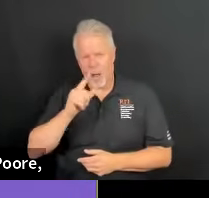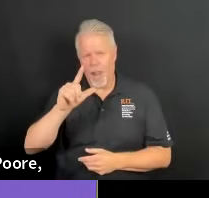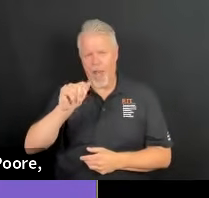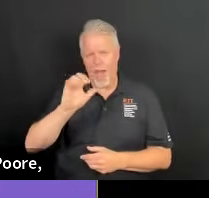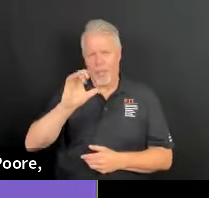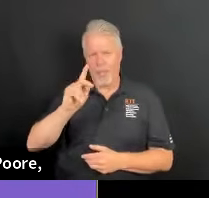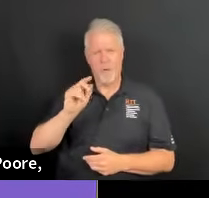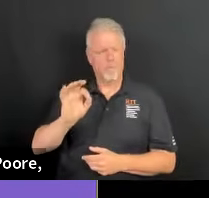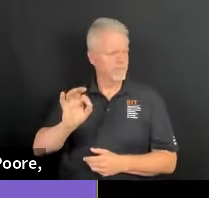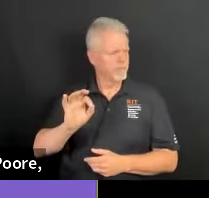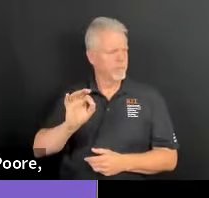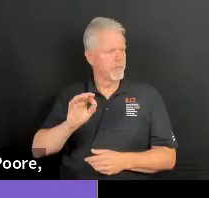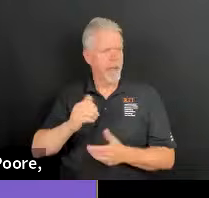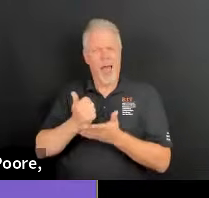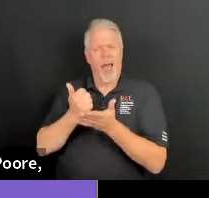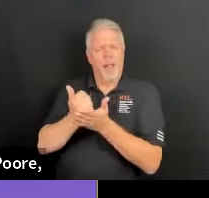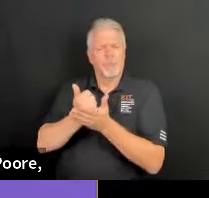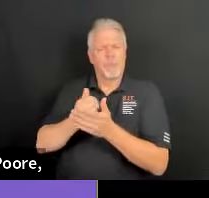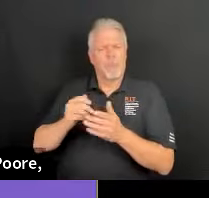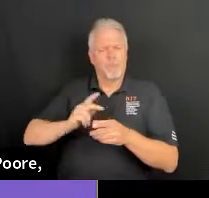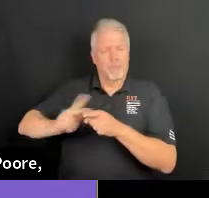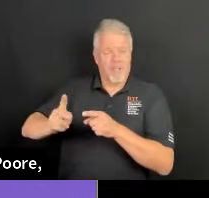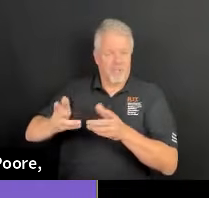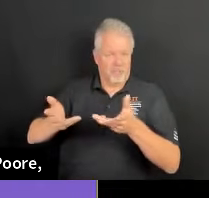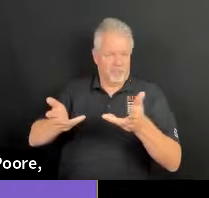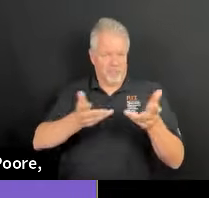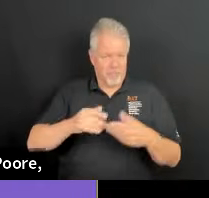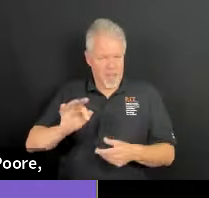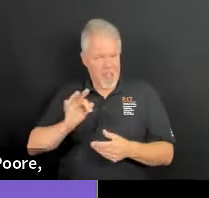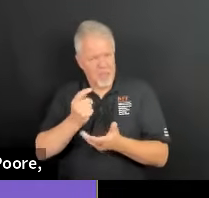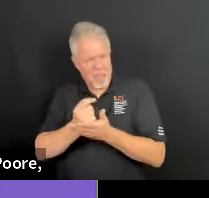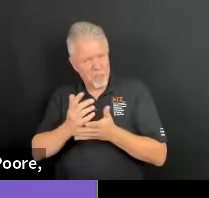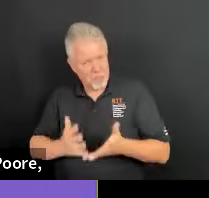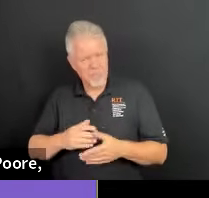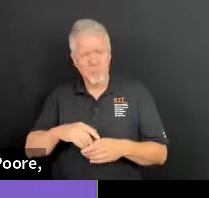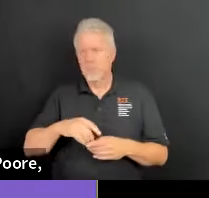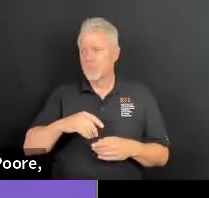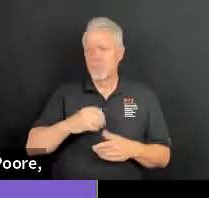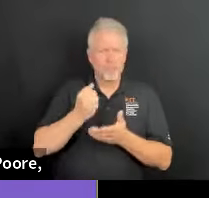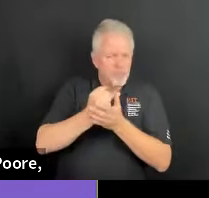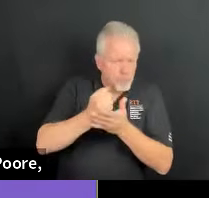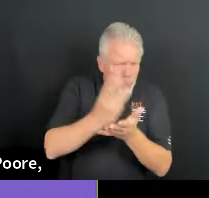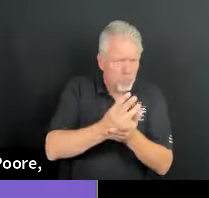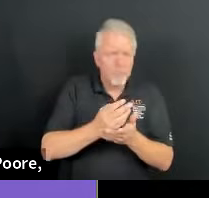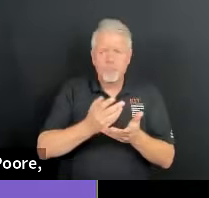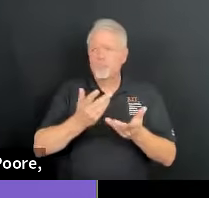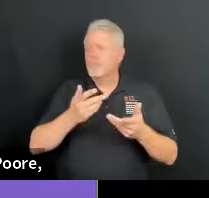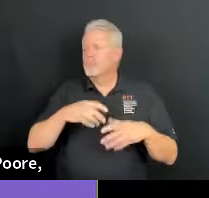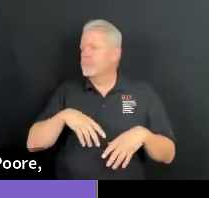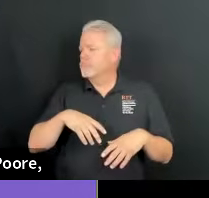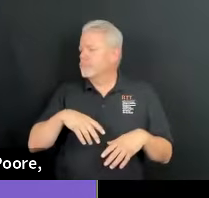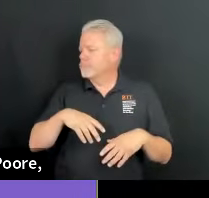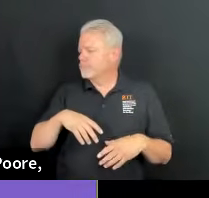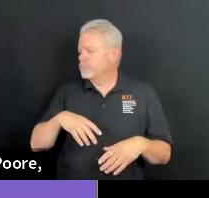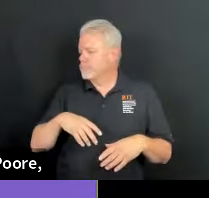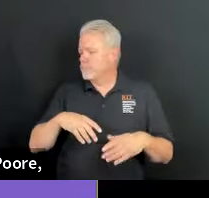I believe a severe lack, not just a lack, a severe lack of working professionals, therapists,